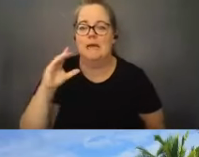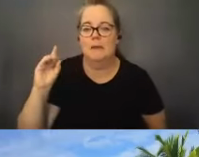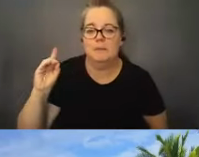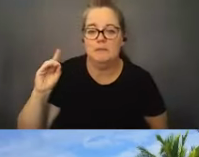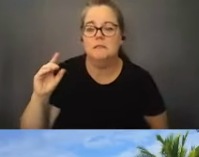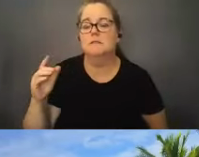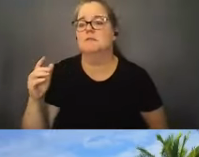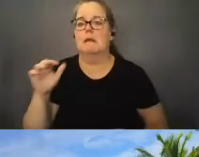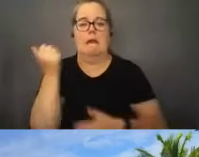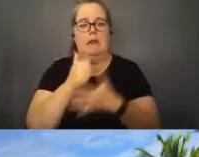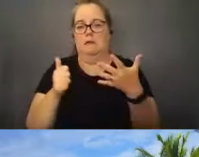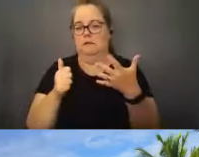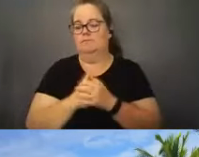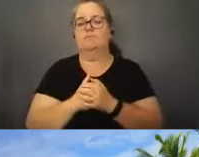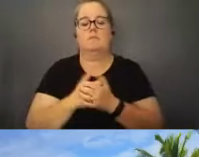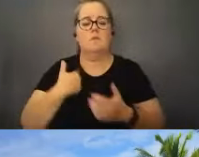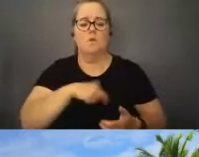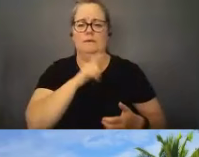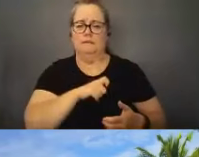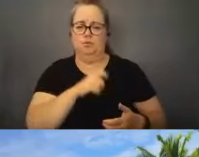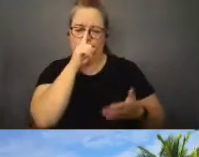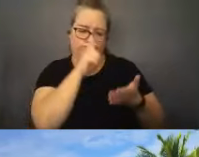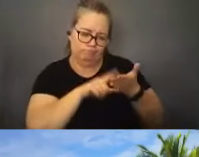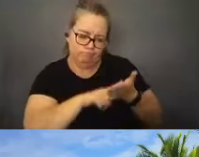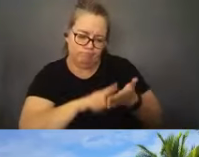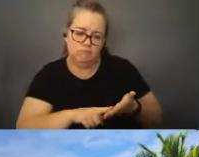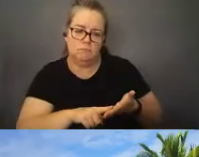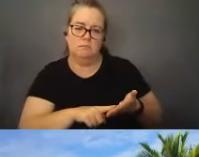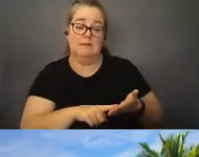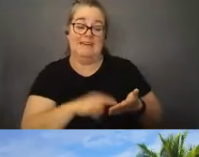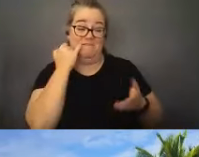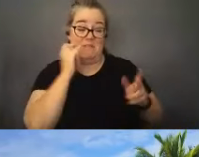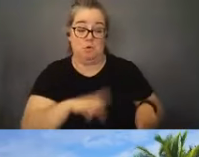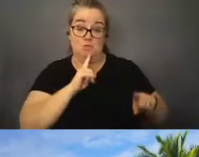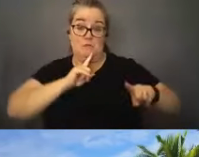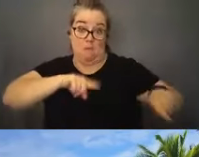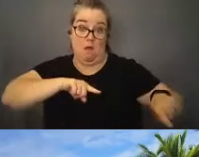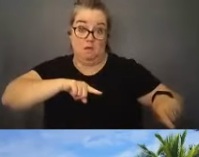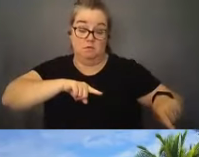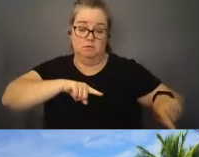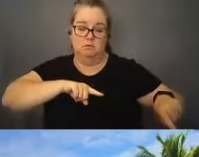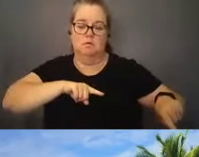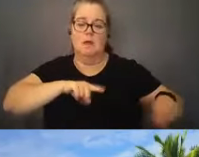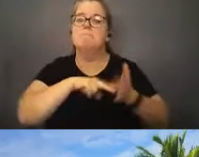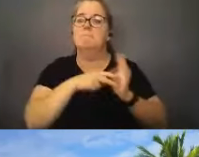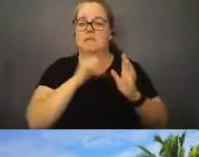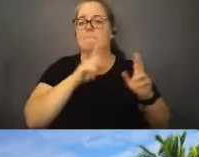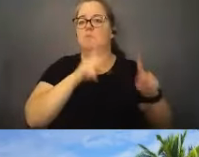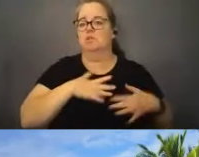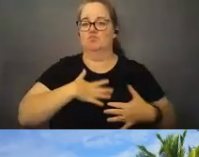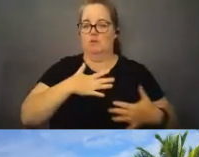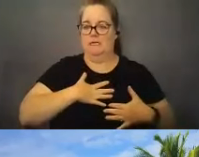okay? So we need to see if they're responsive, then that means they're breathing and their heart is